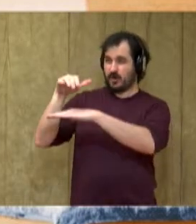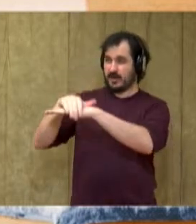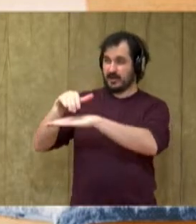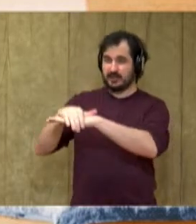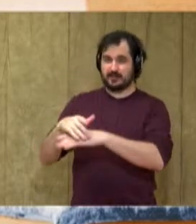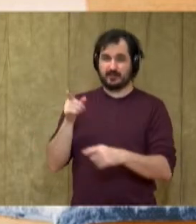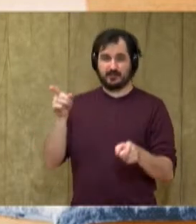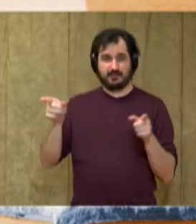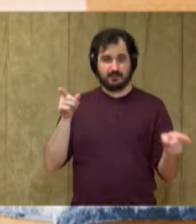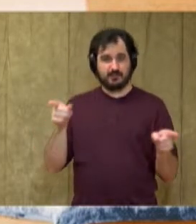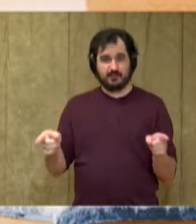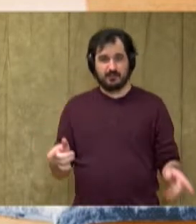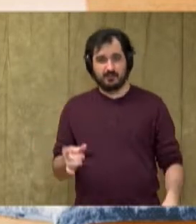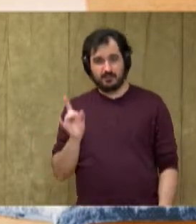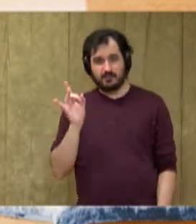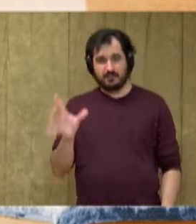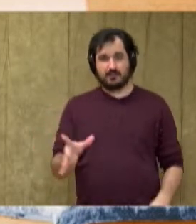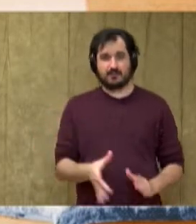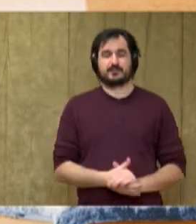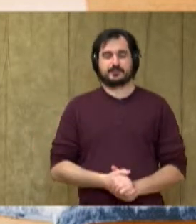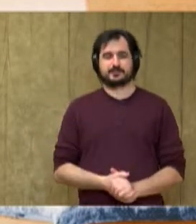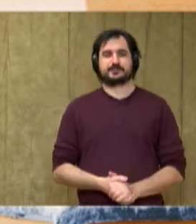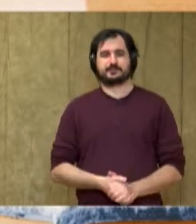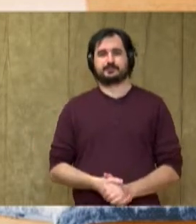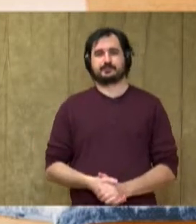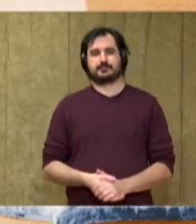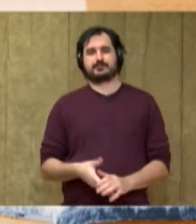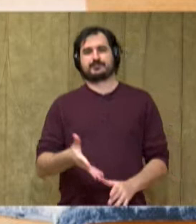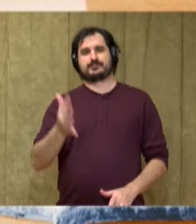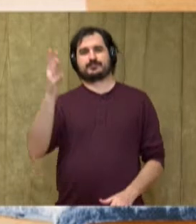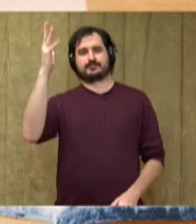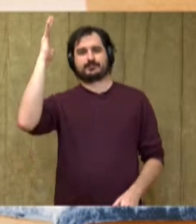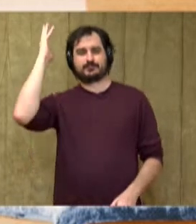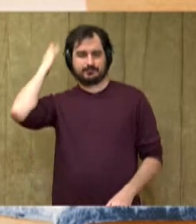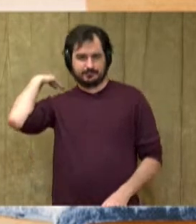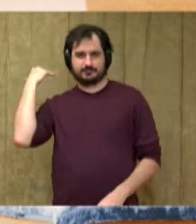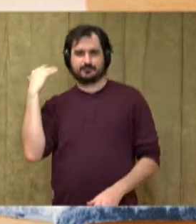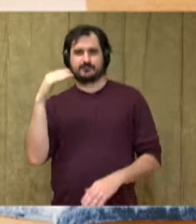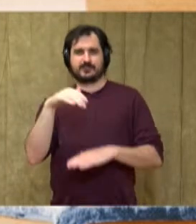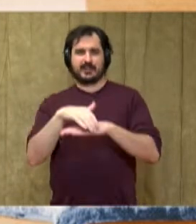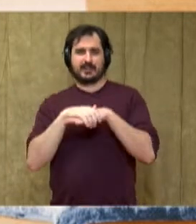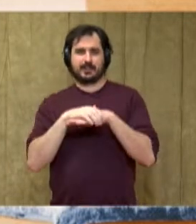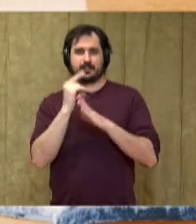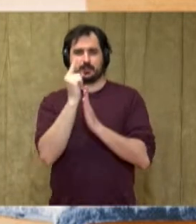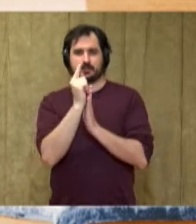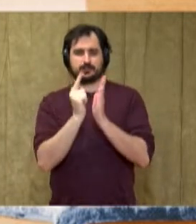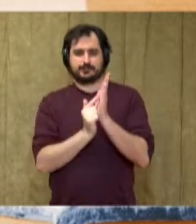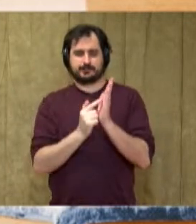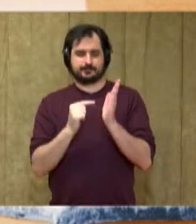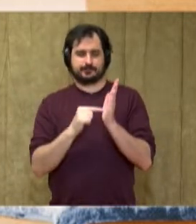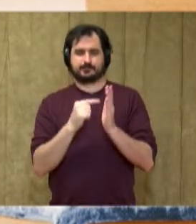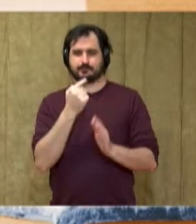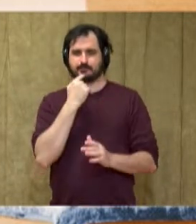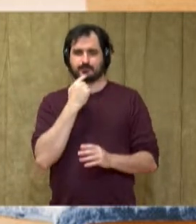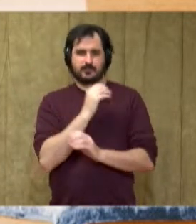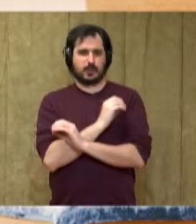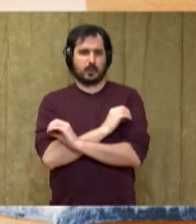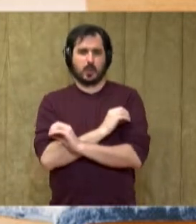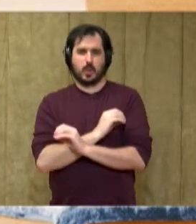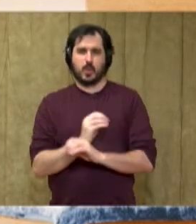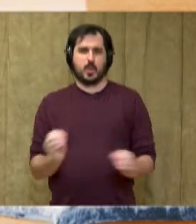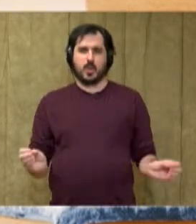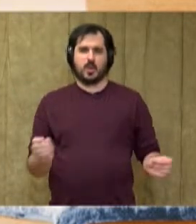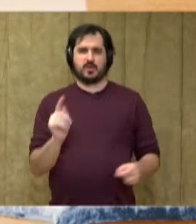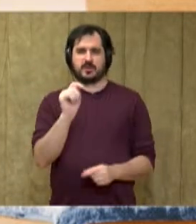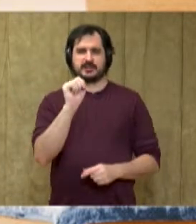British citizens. Ever since the Middle Ages, English law had said that there should be no taxation